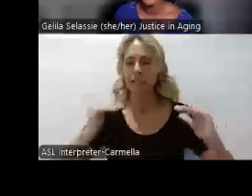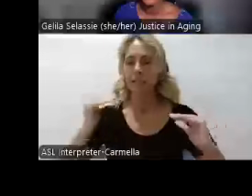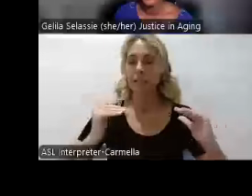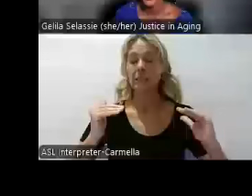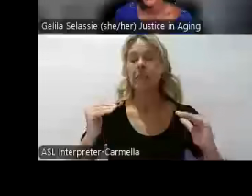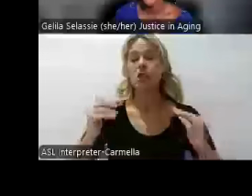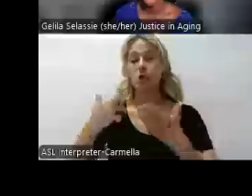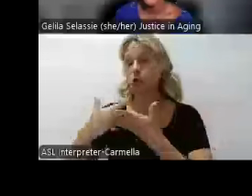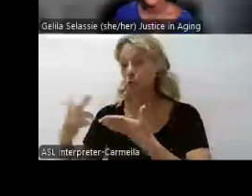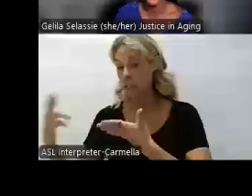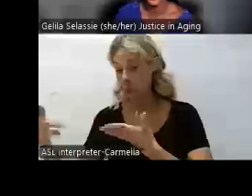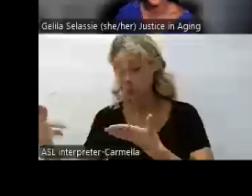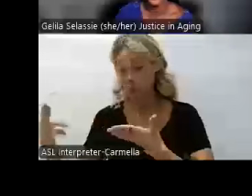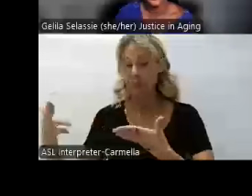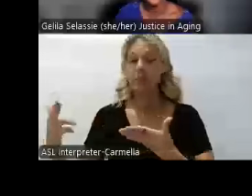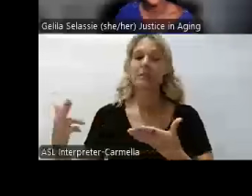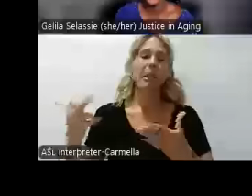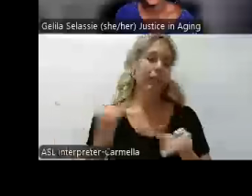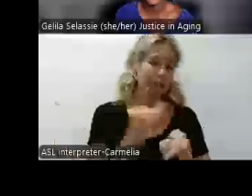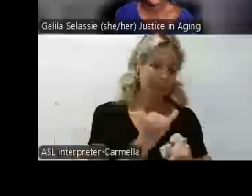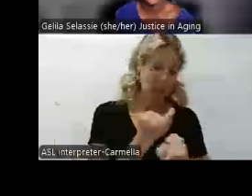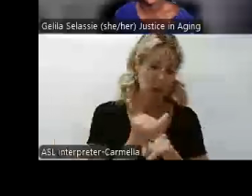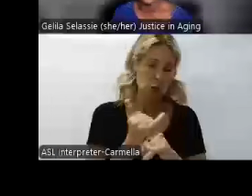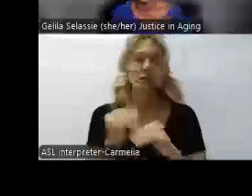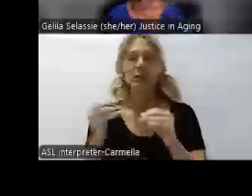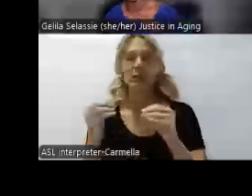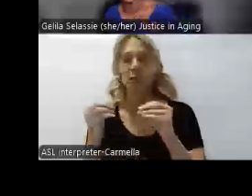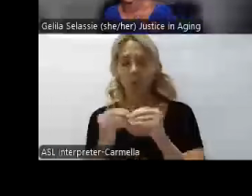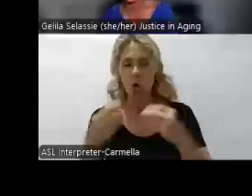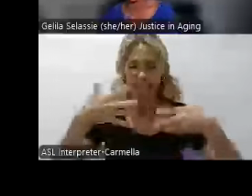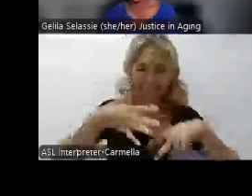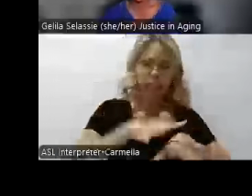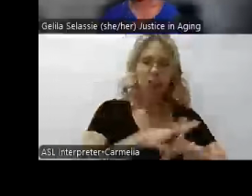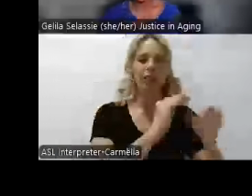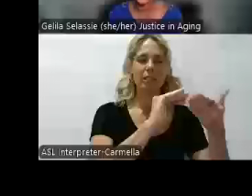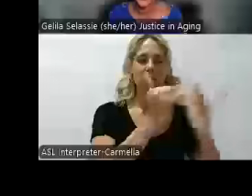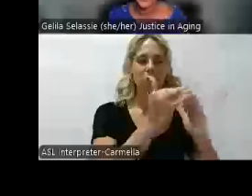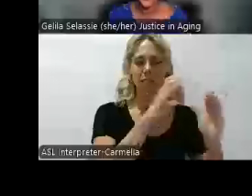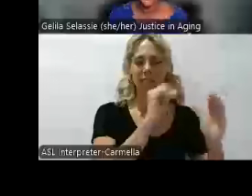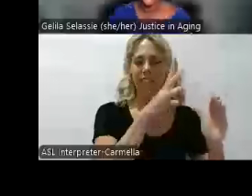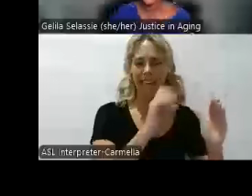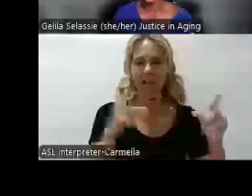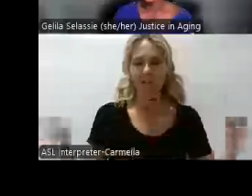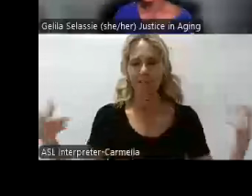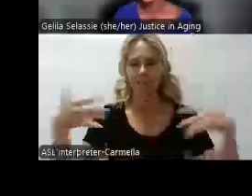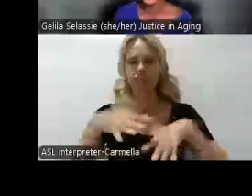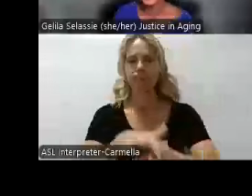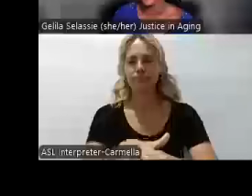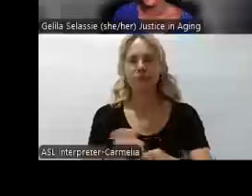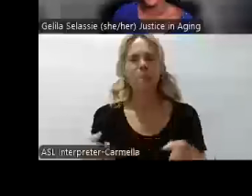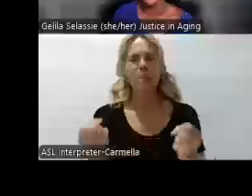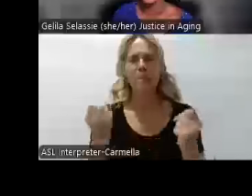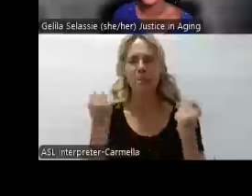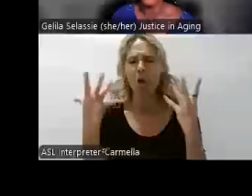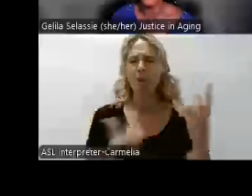some resources away from institutions into more integrated community care. This has been a long-going,